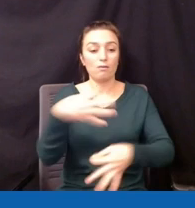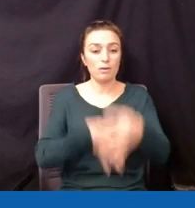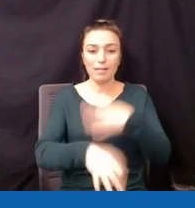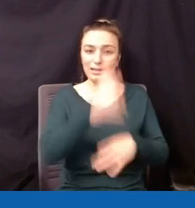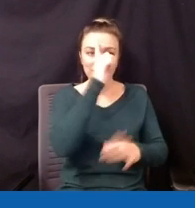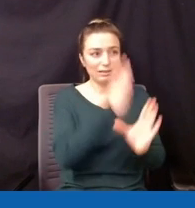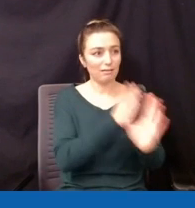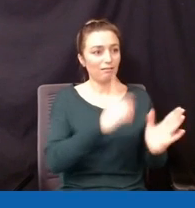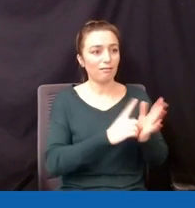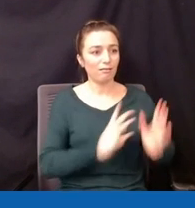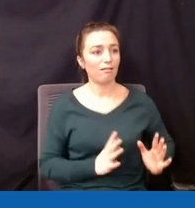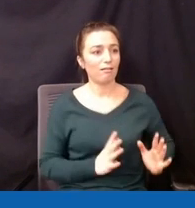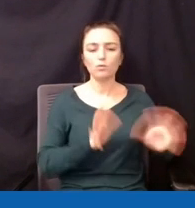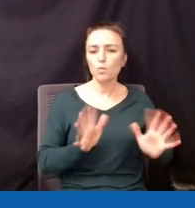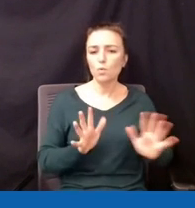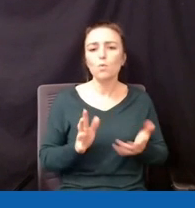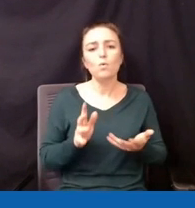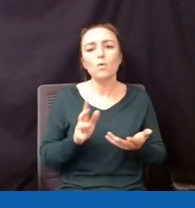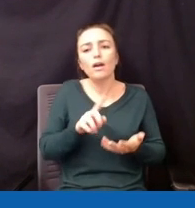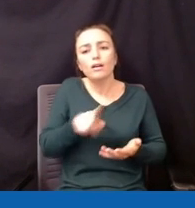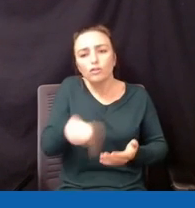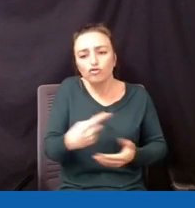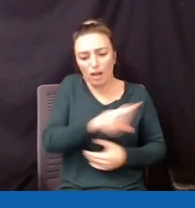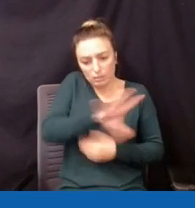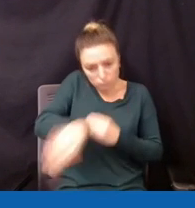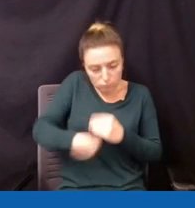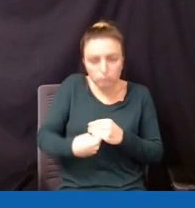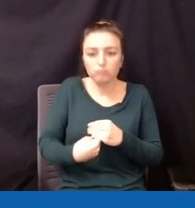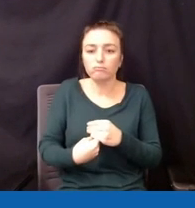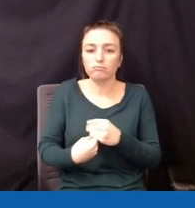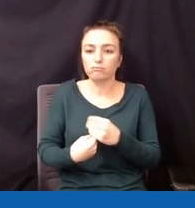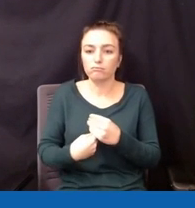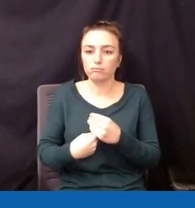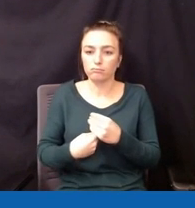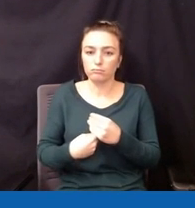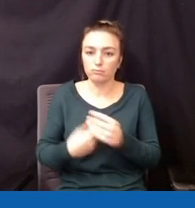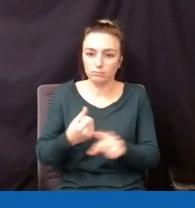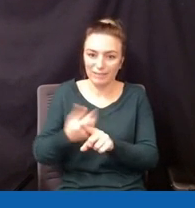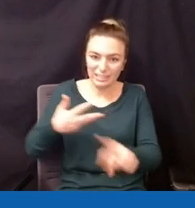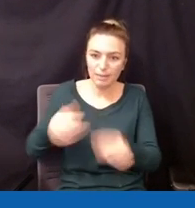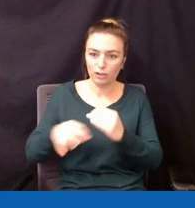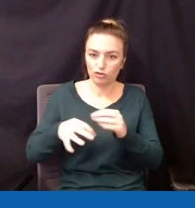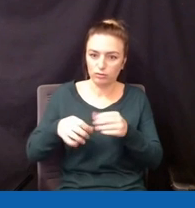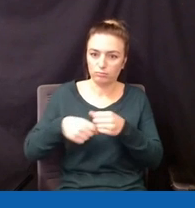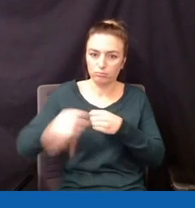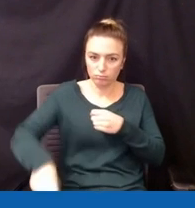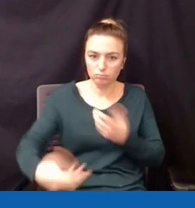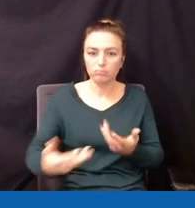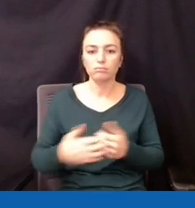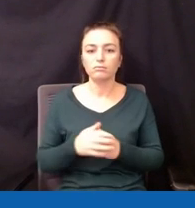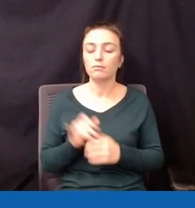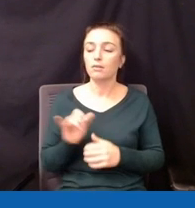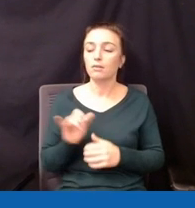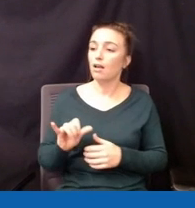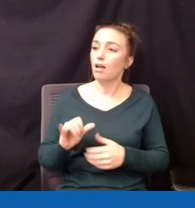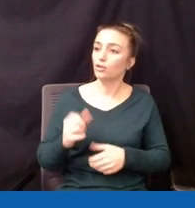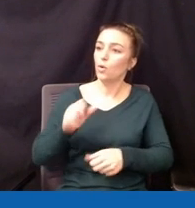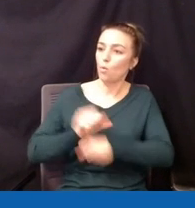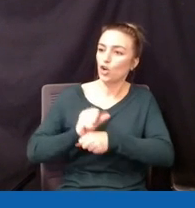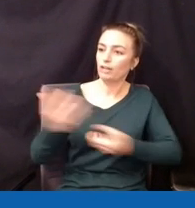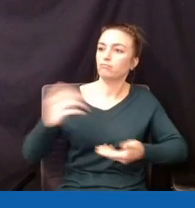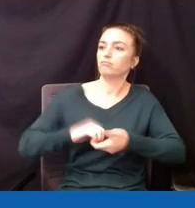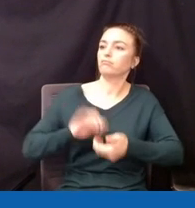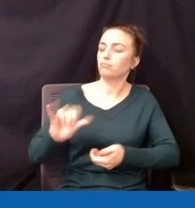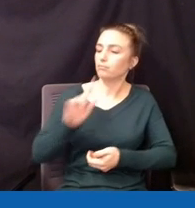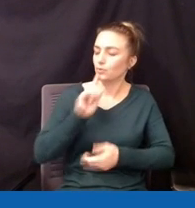silo separate from the mental health care system, but actually an expansion of the mental health care system. An expansion working in concert. It's so important. We could